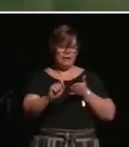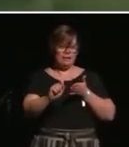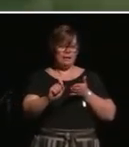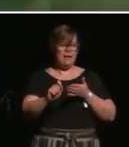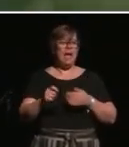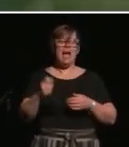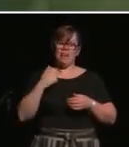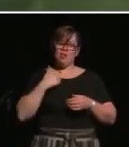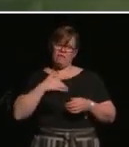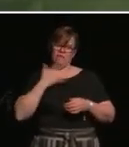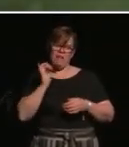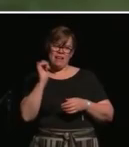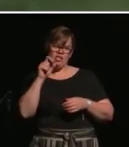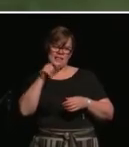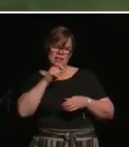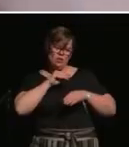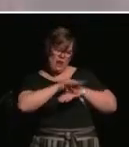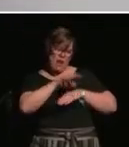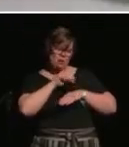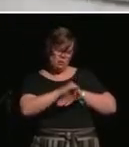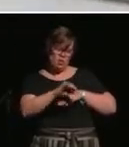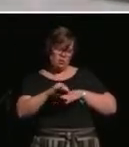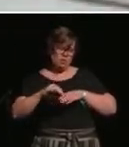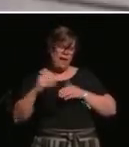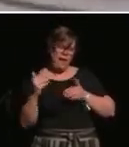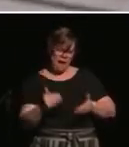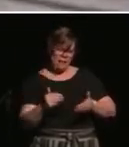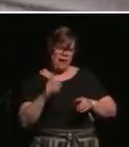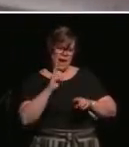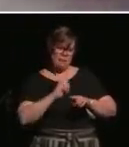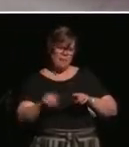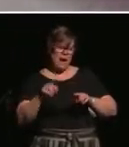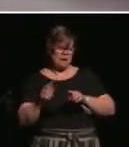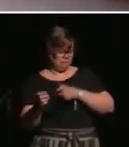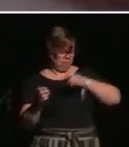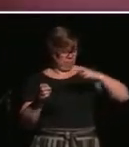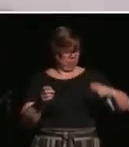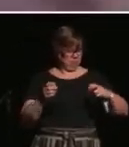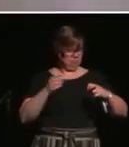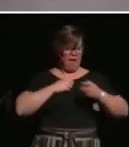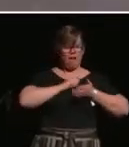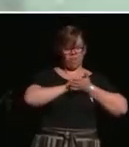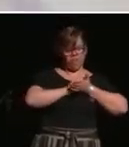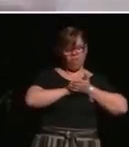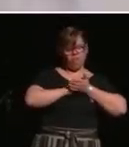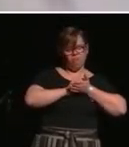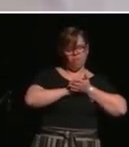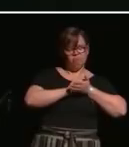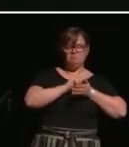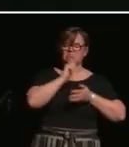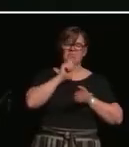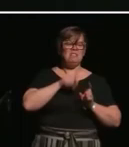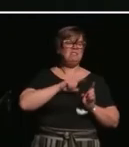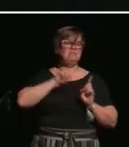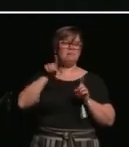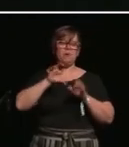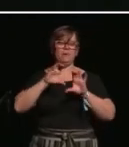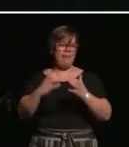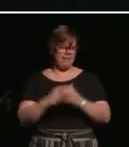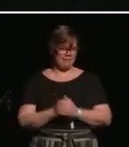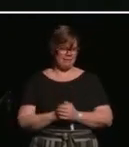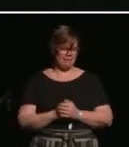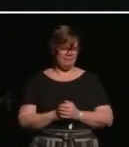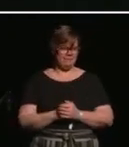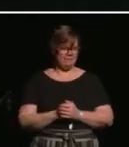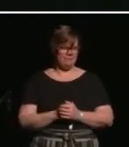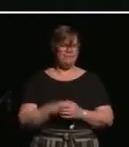heavy counseling, Ian remembered. Then let me sit outside her office and write, instead of attending classes. In those